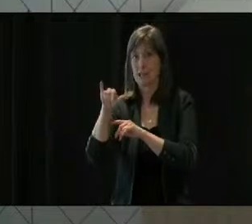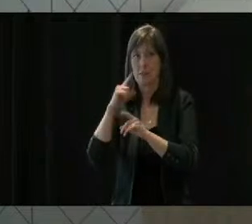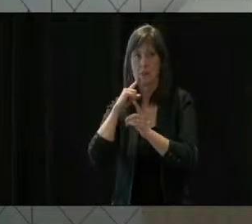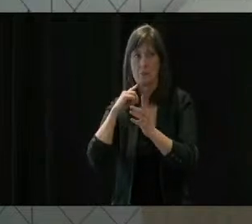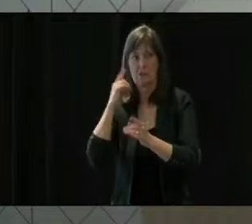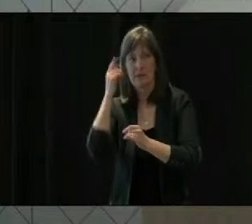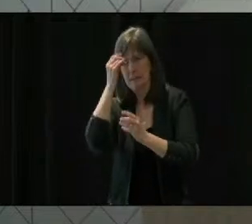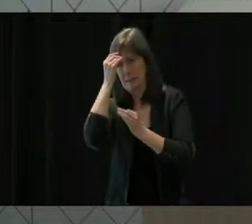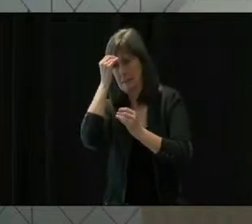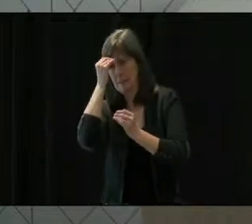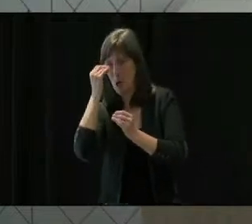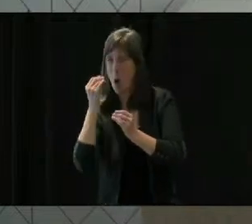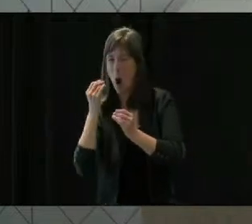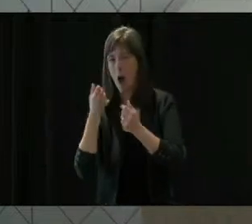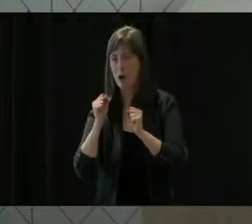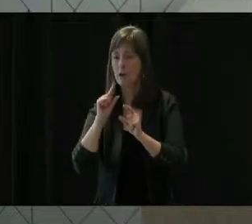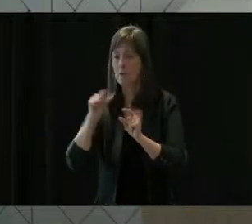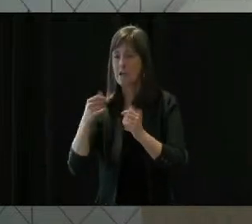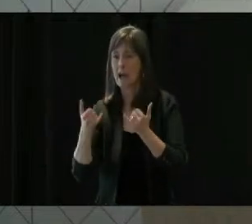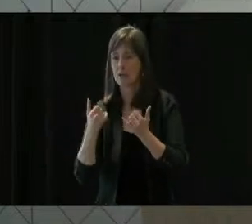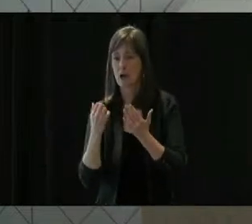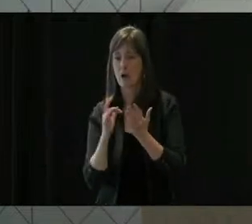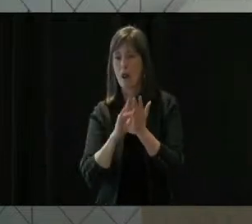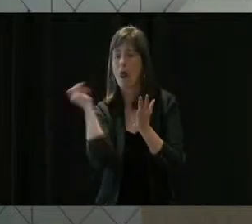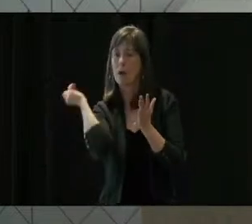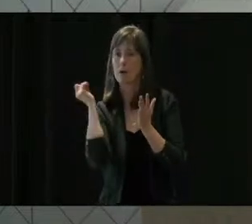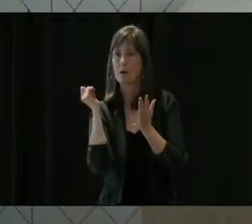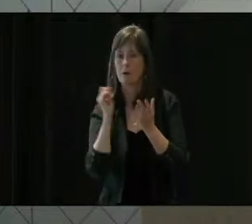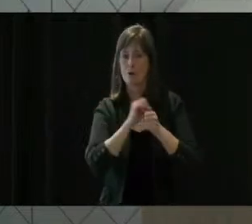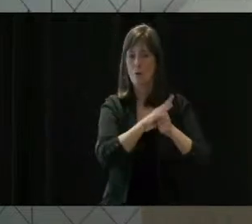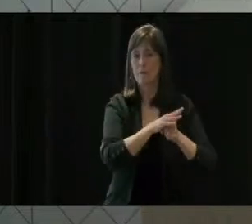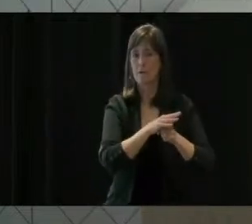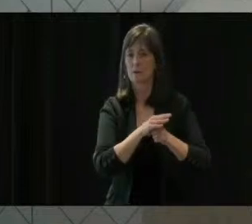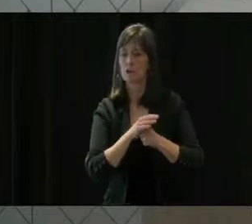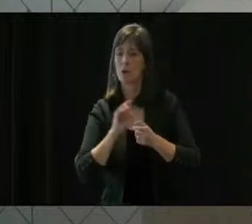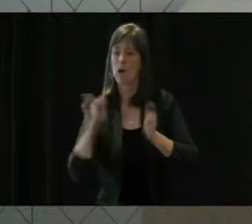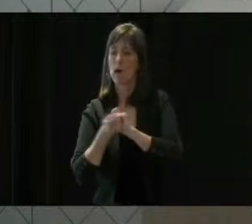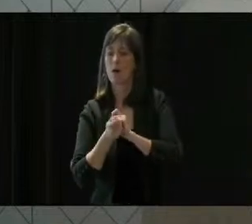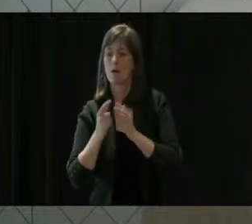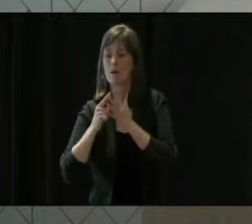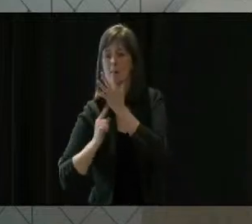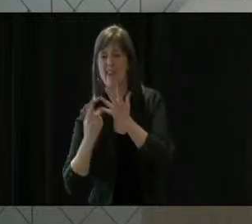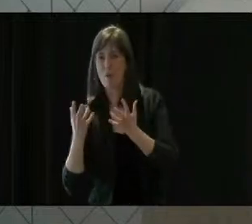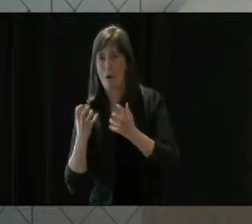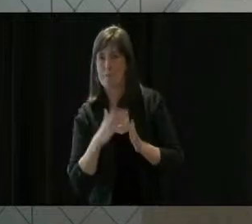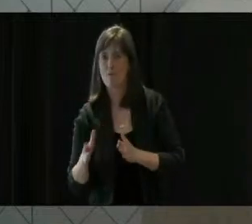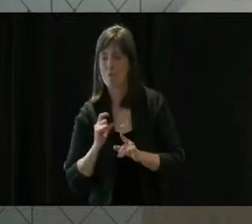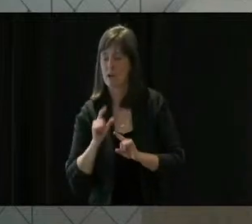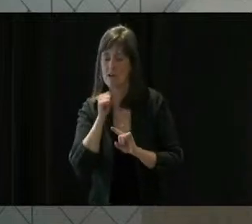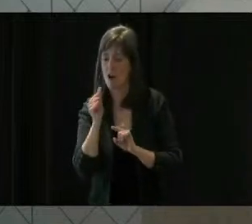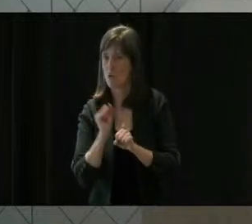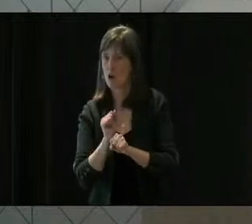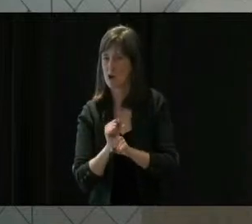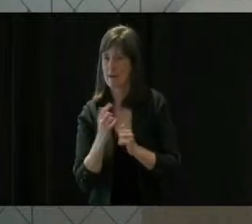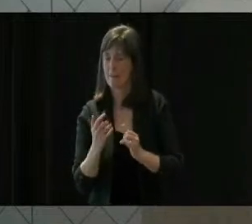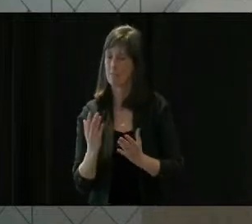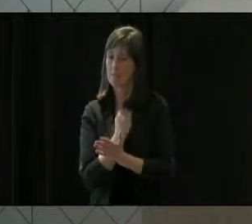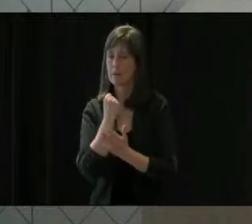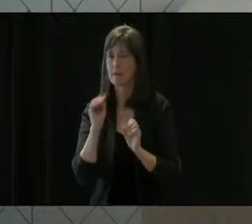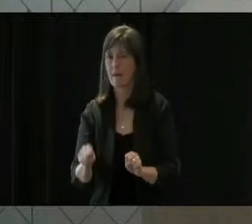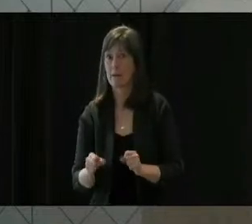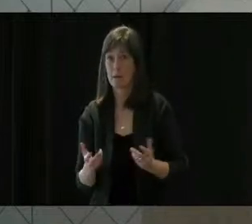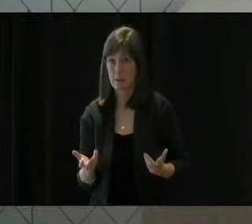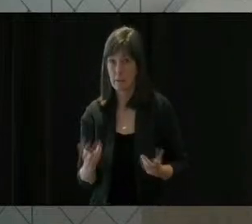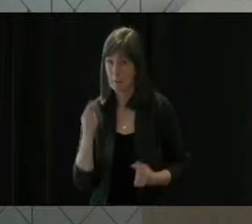this is going to play, given that the government that's going to be looking at implementing these recommendations just received an extremely dubious mandate from a